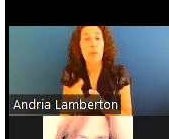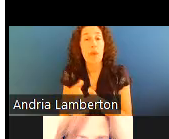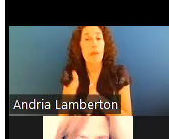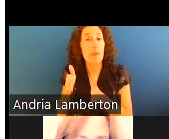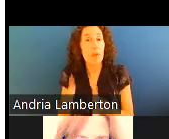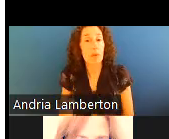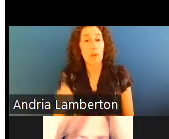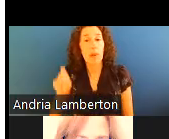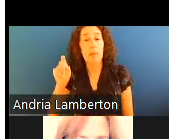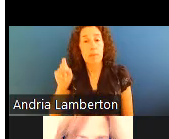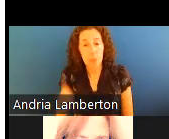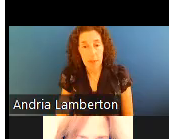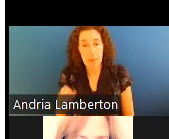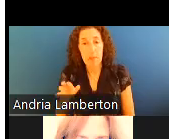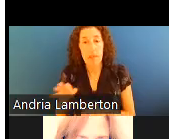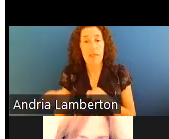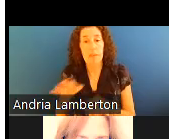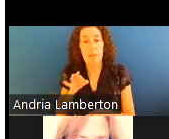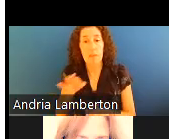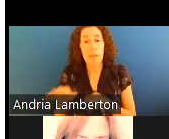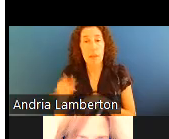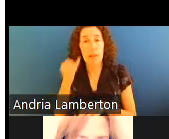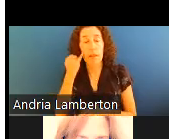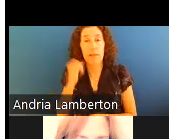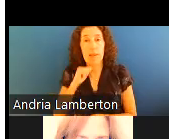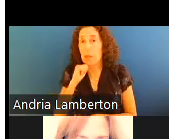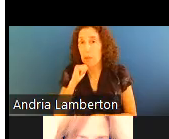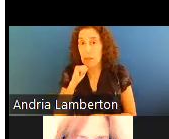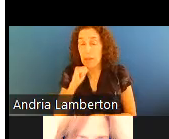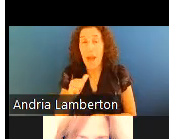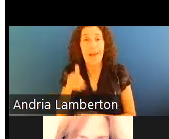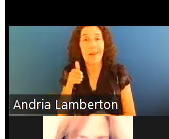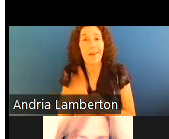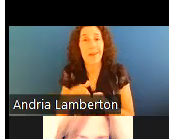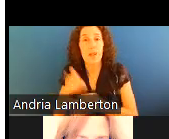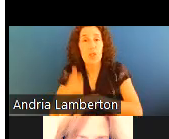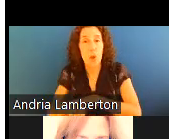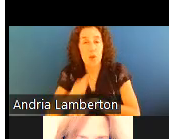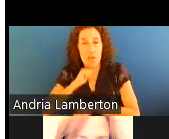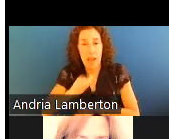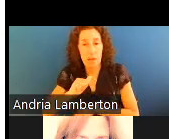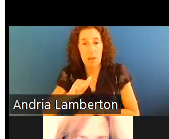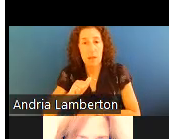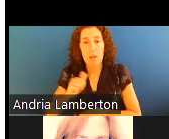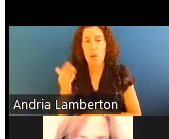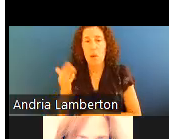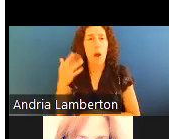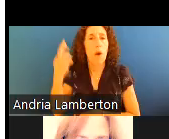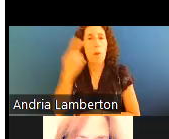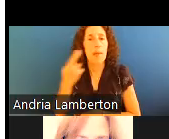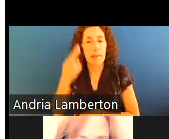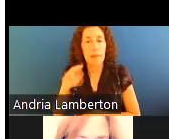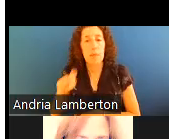a sexual assault survivor requests a meeting for this explanation. That meeting can be by phone,